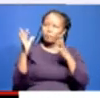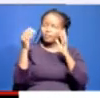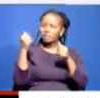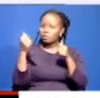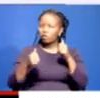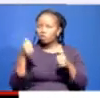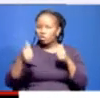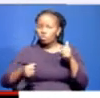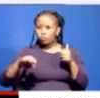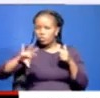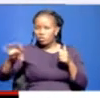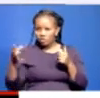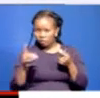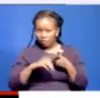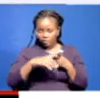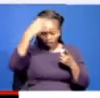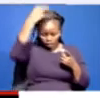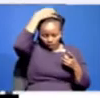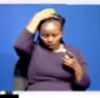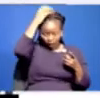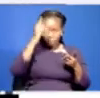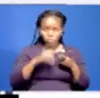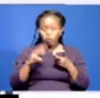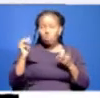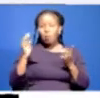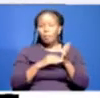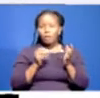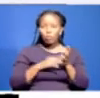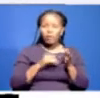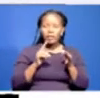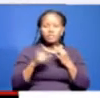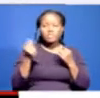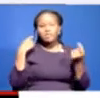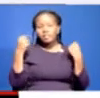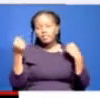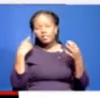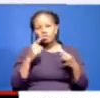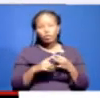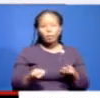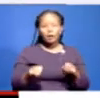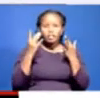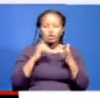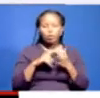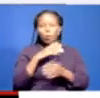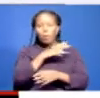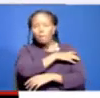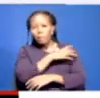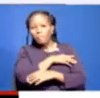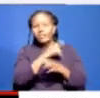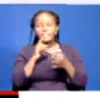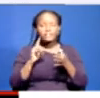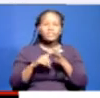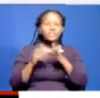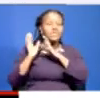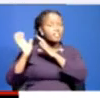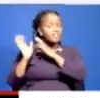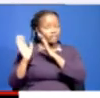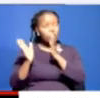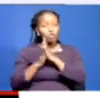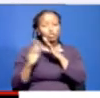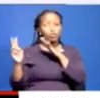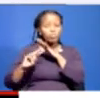the county of Lamu, Makueni, Kericho, Baringo, Bomet, Kilifi, and I'm told Vihiga is almost